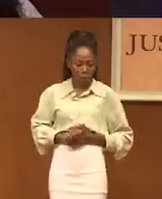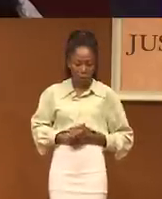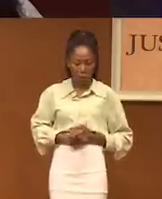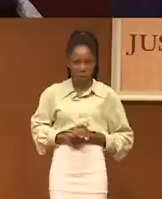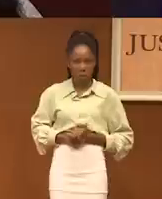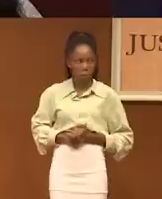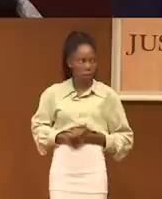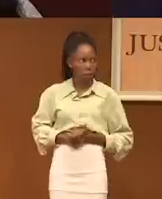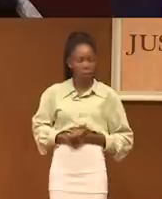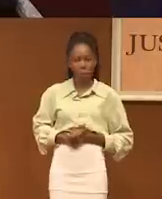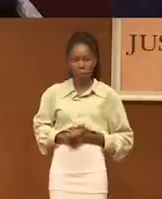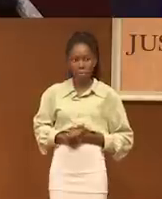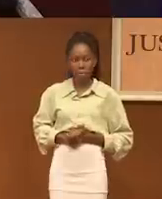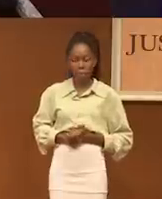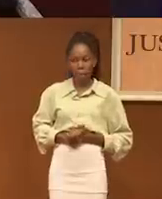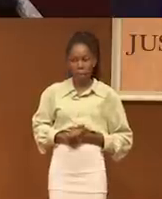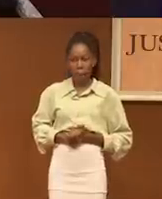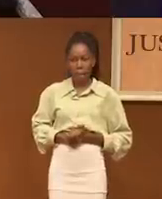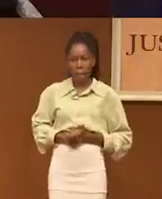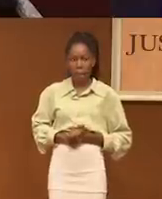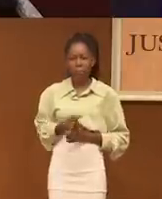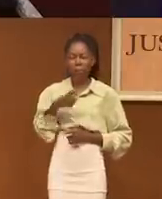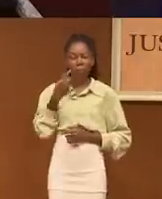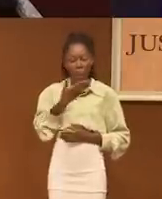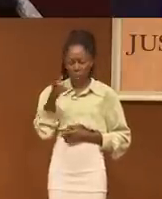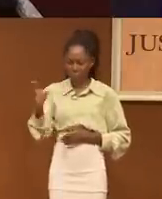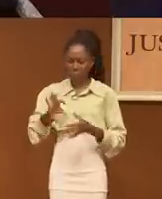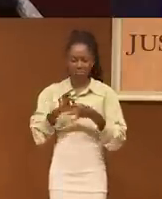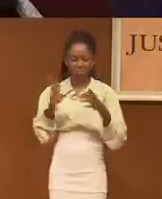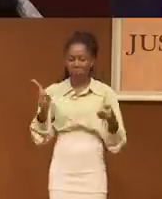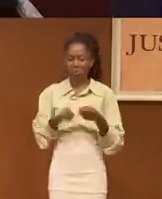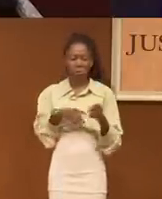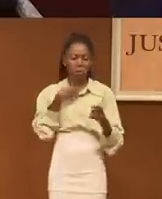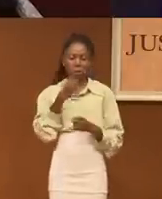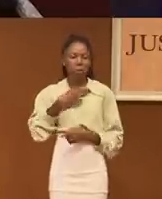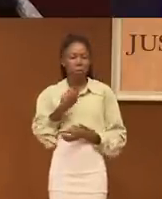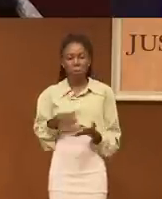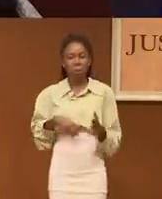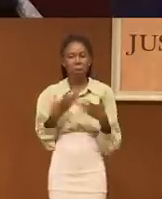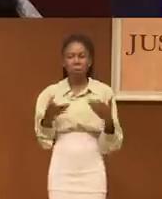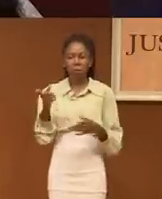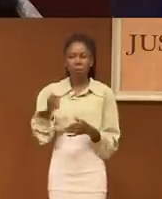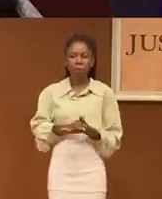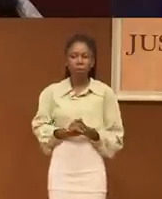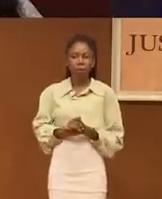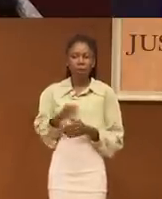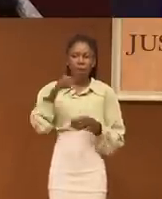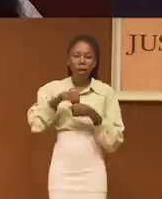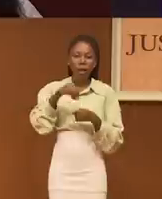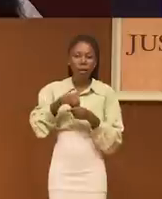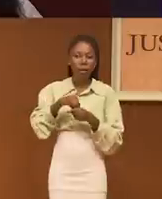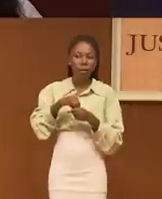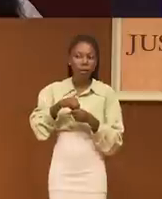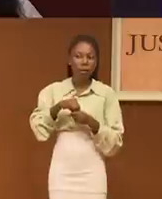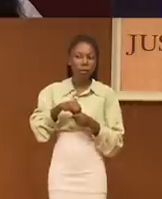Can I? Yes, sure. That's why you are here. Okay. Feel free to talk. Okay. It's there to address it too. 2000 and